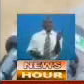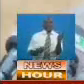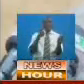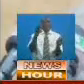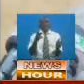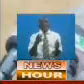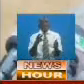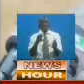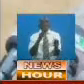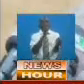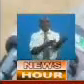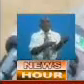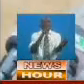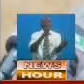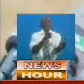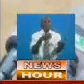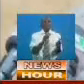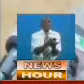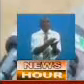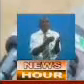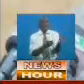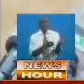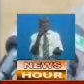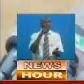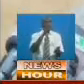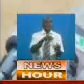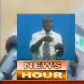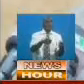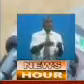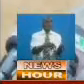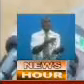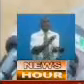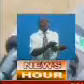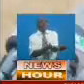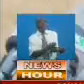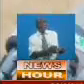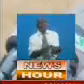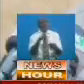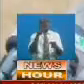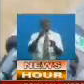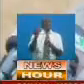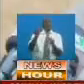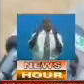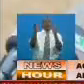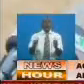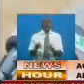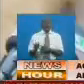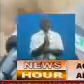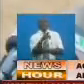see a plantain cellar over there. And after you've seen that plantain cellar, you see another little kiosk. Then turn